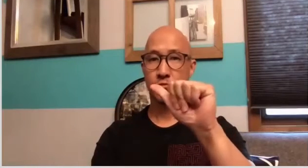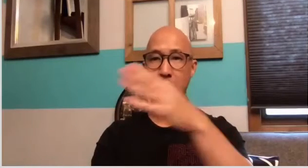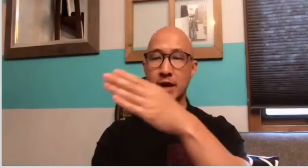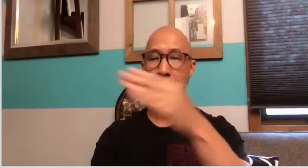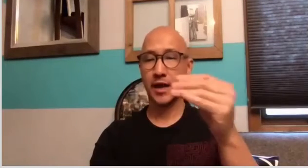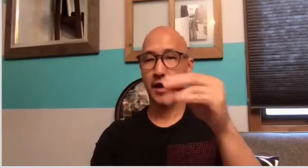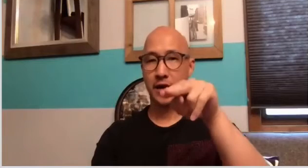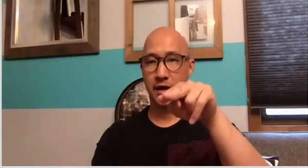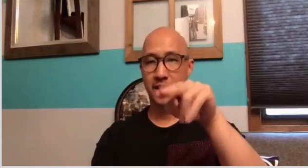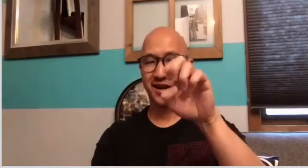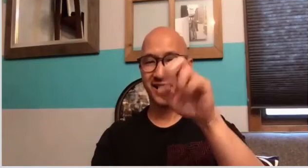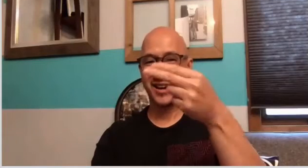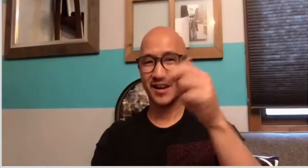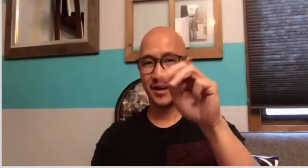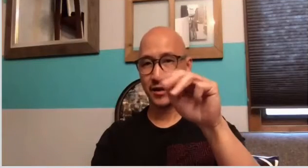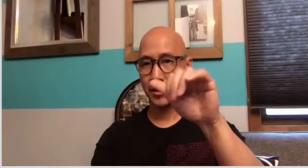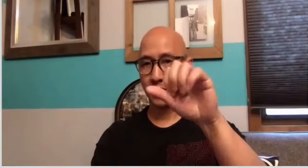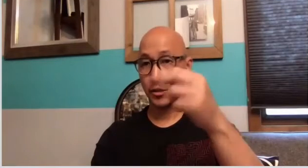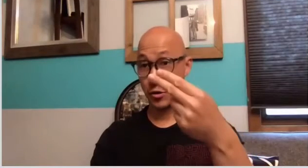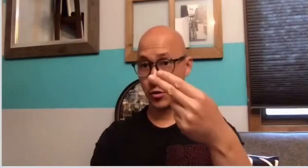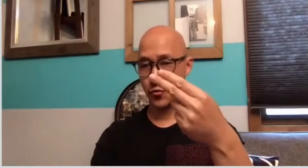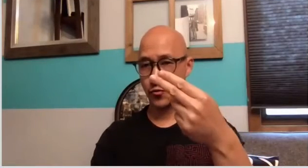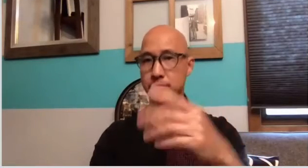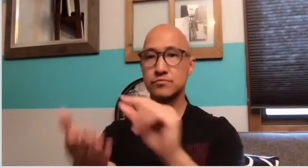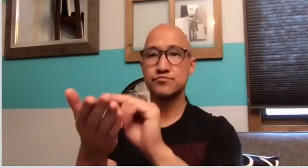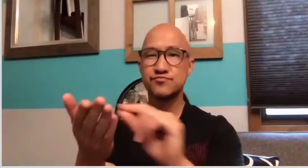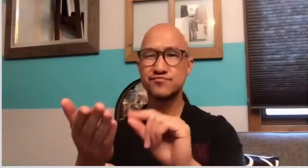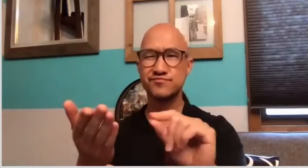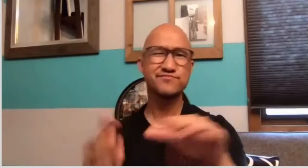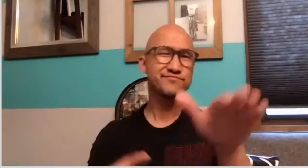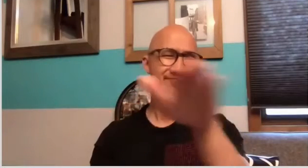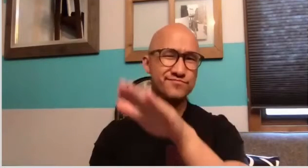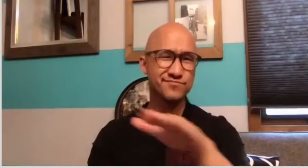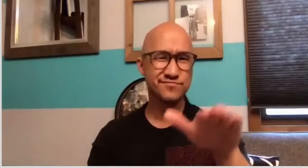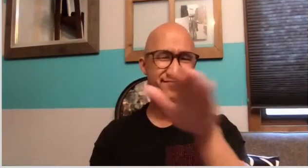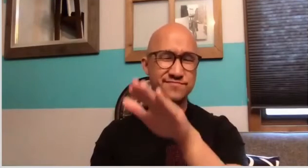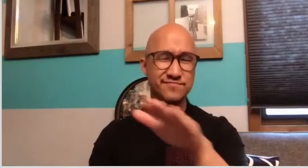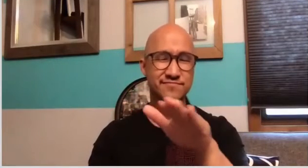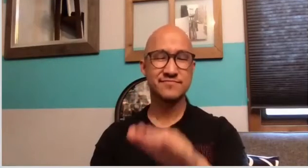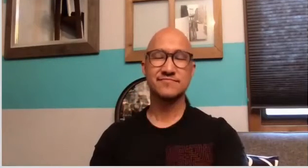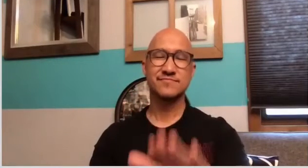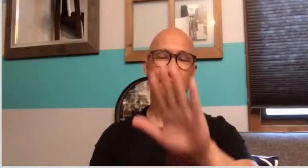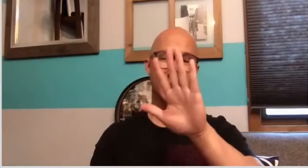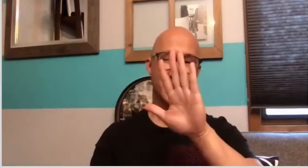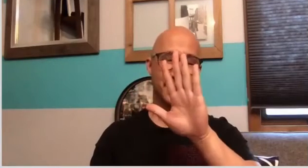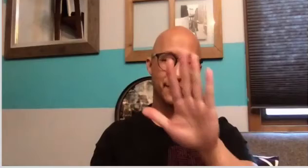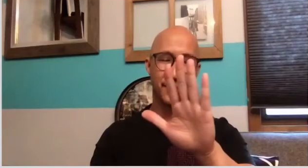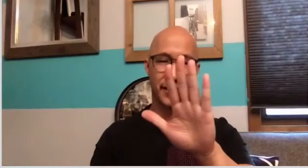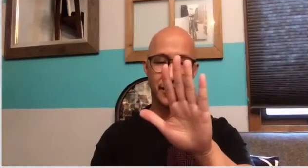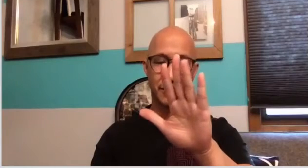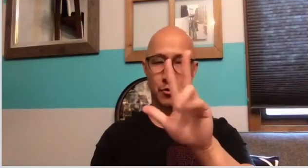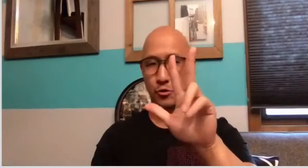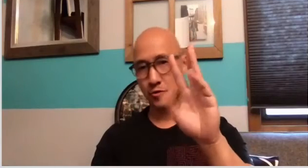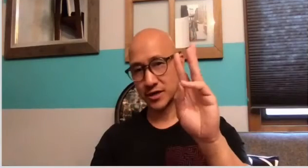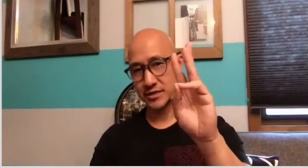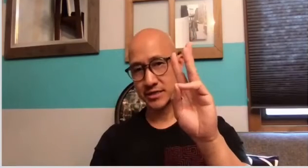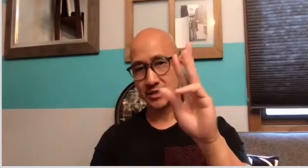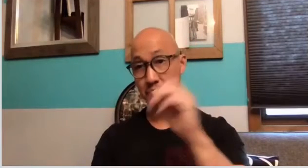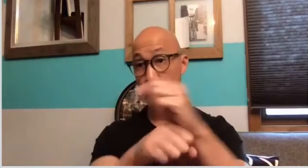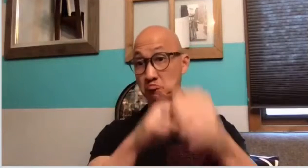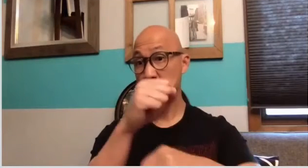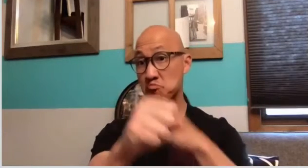BC. We find the people of Israel living in exile in Babylon, a land ruled by the